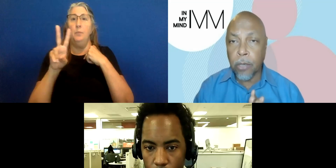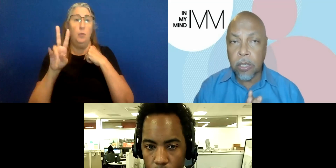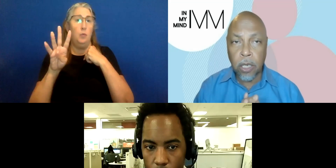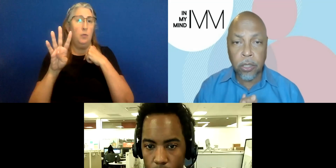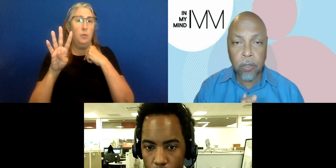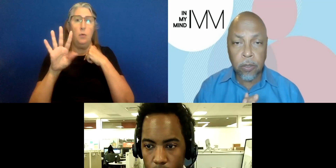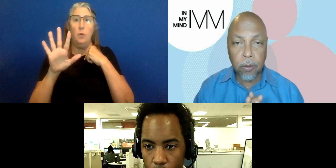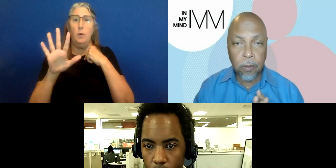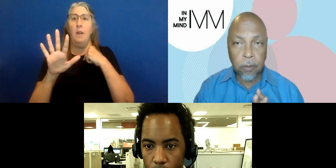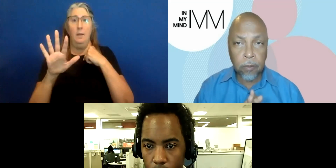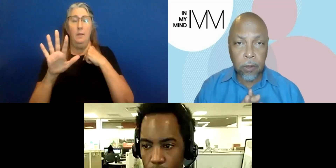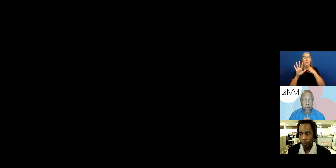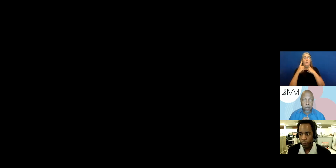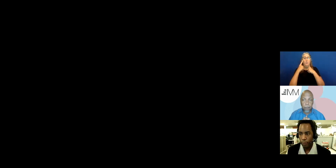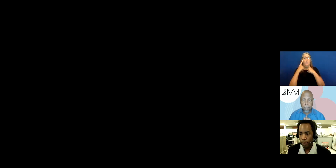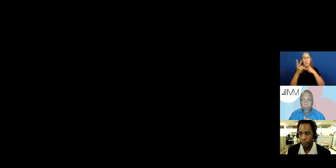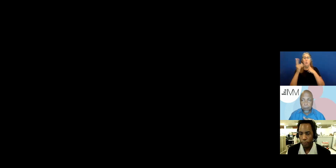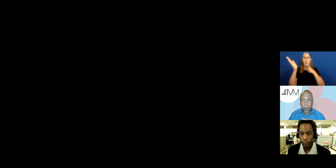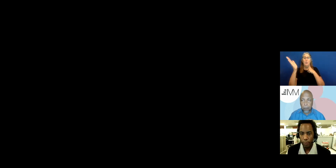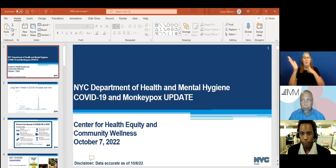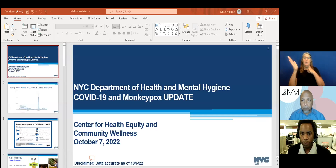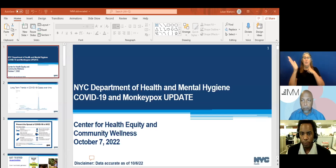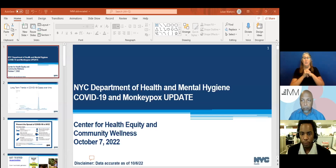dual presentations. Go ahead.